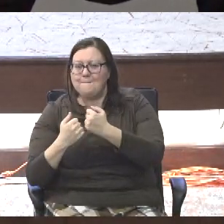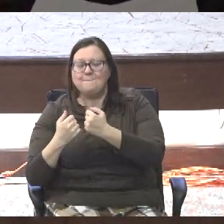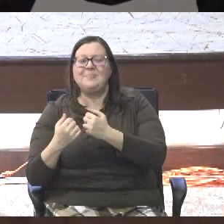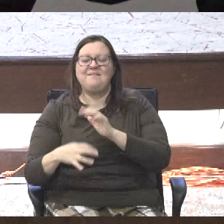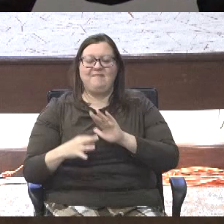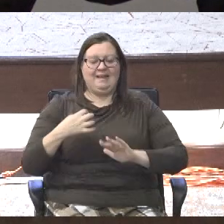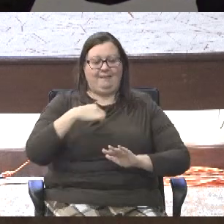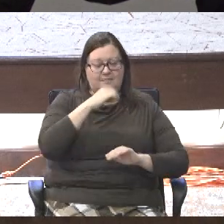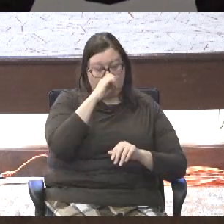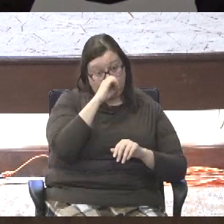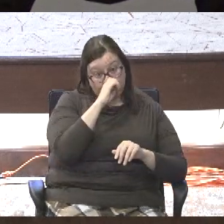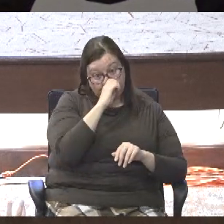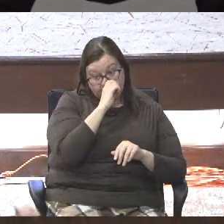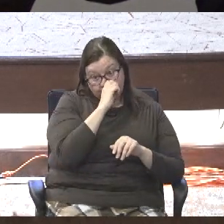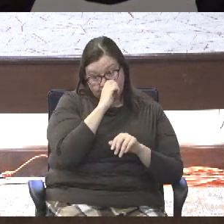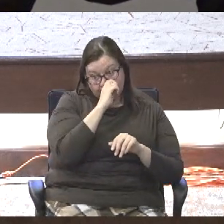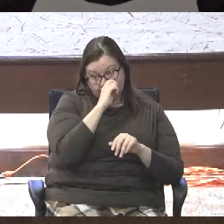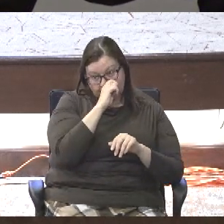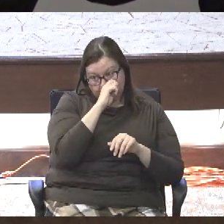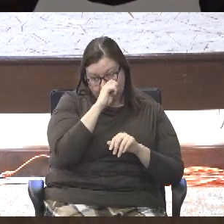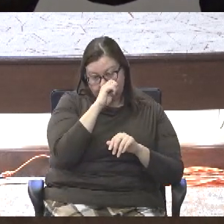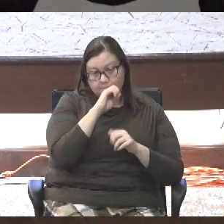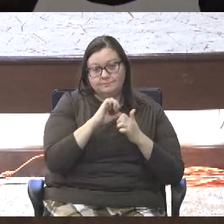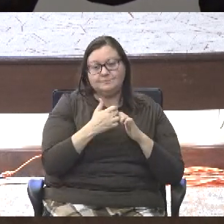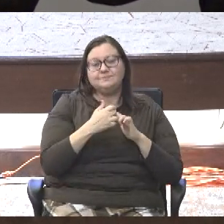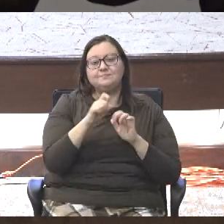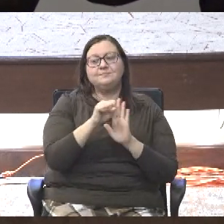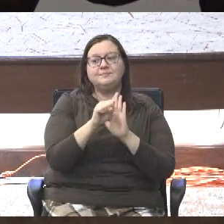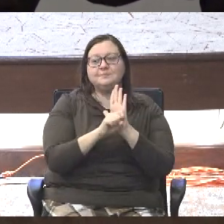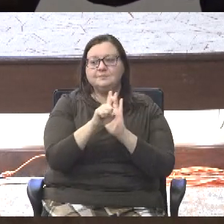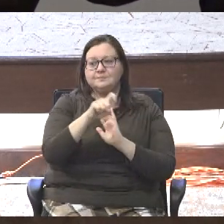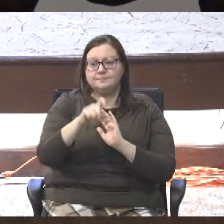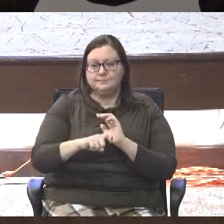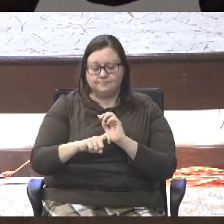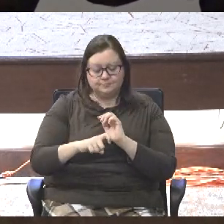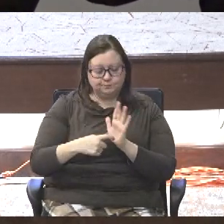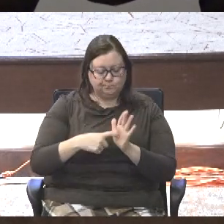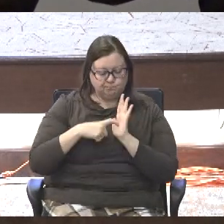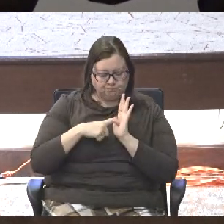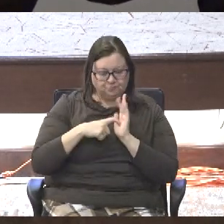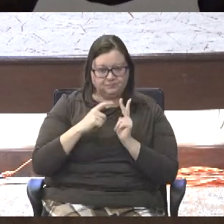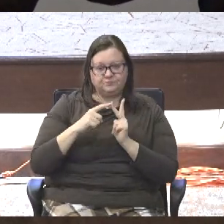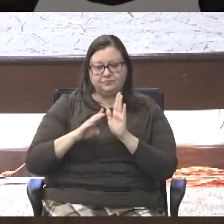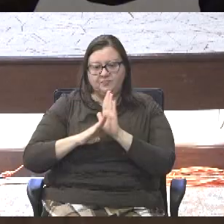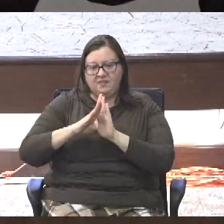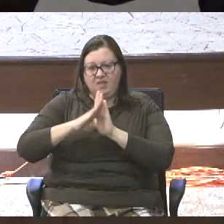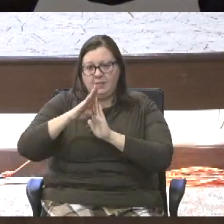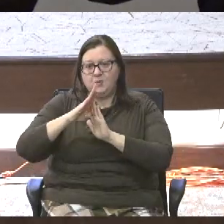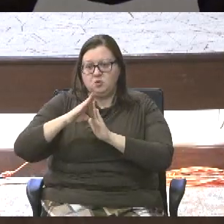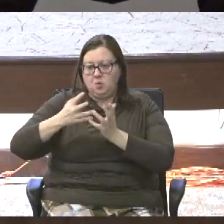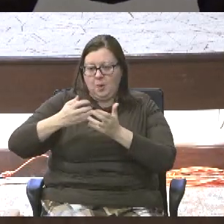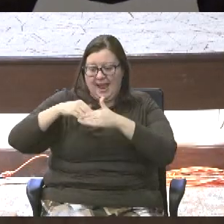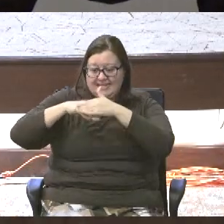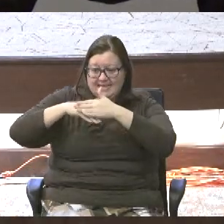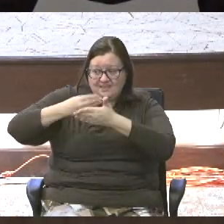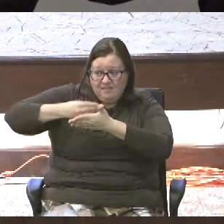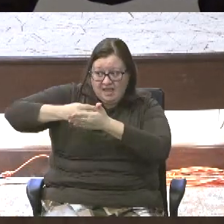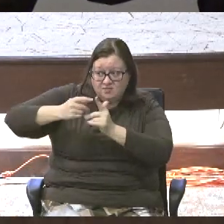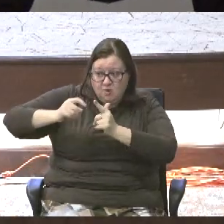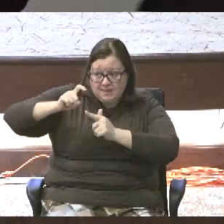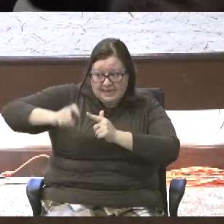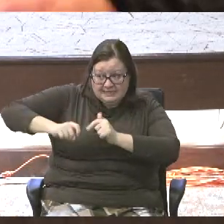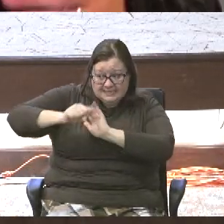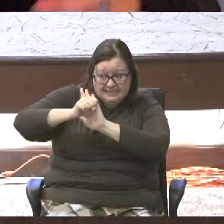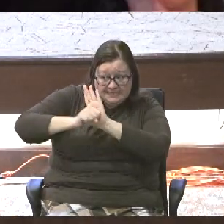year through the requirements of the state of Texas. In order for these developers to access funds through the state of Texas, they have to